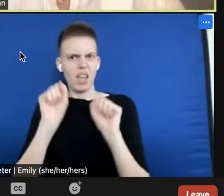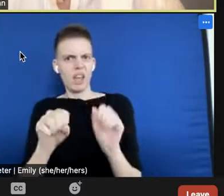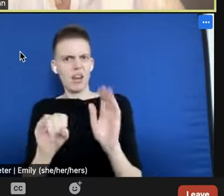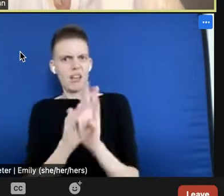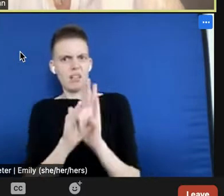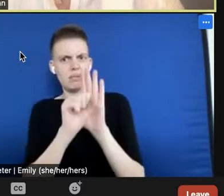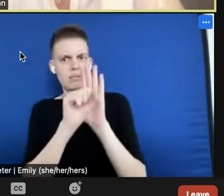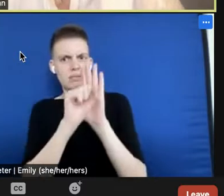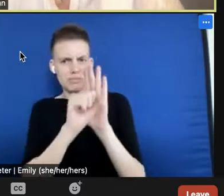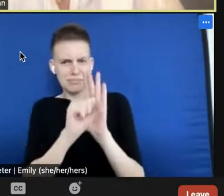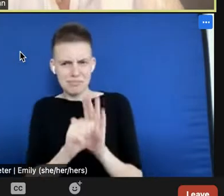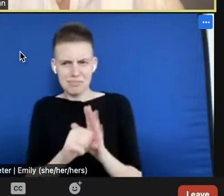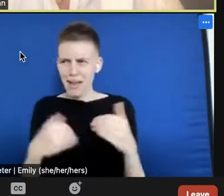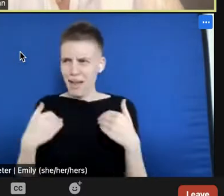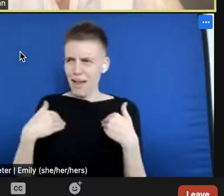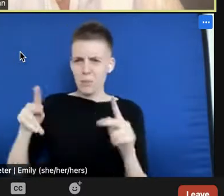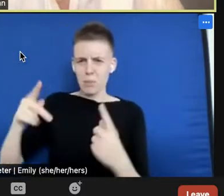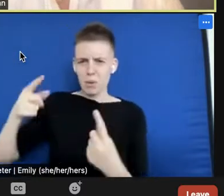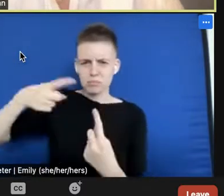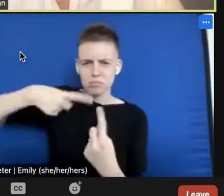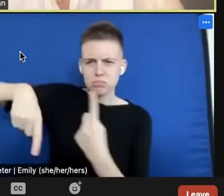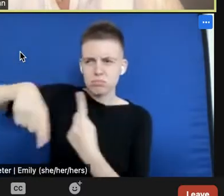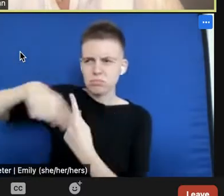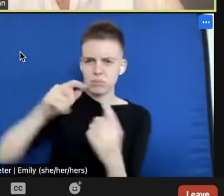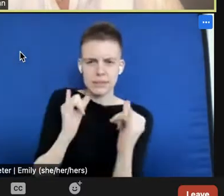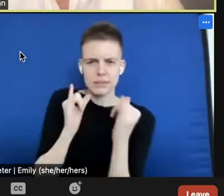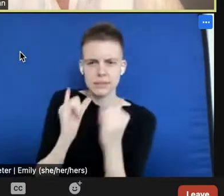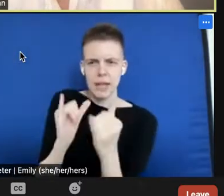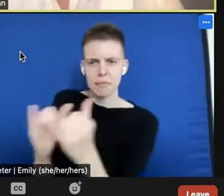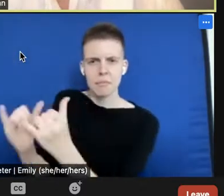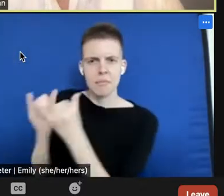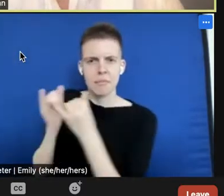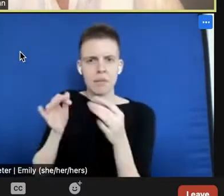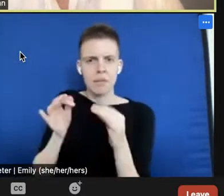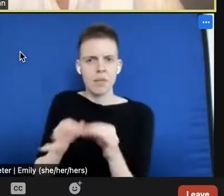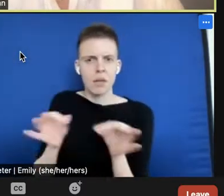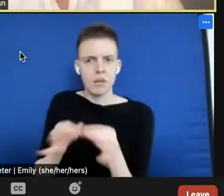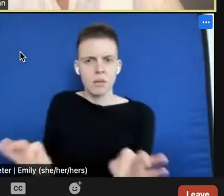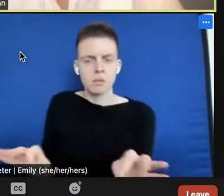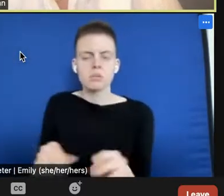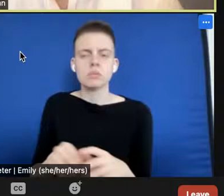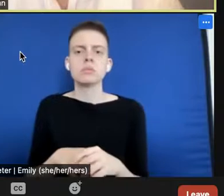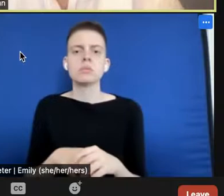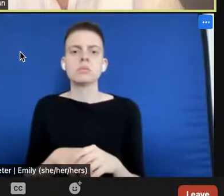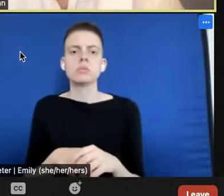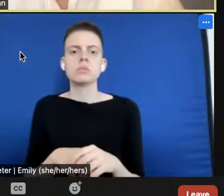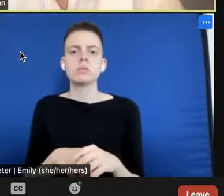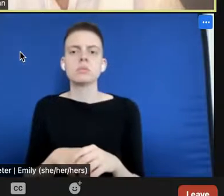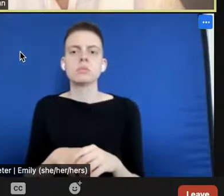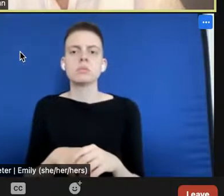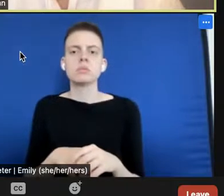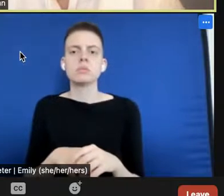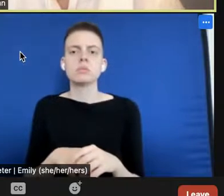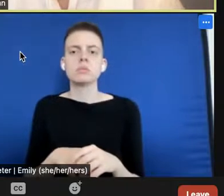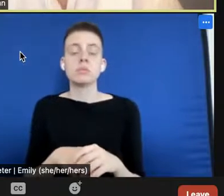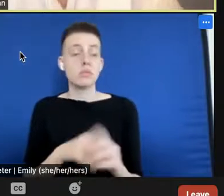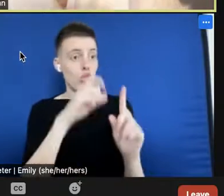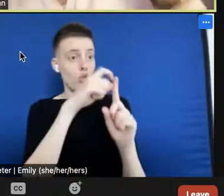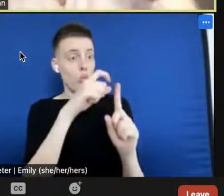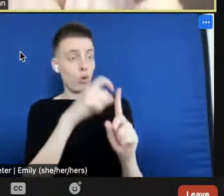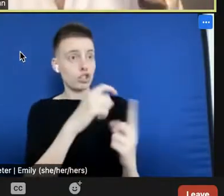you're surrounded by people who speak that language. And so the words on a talker